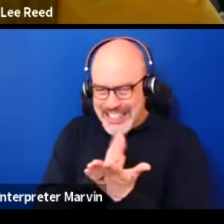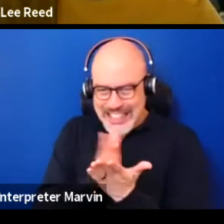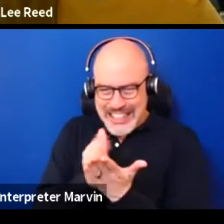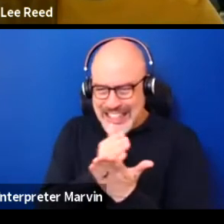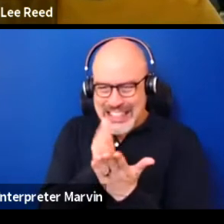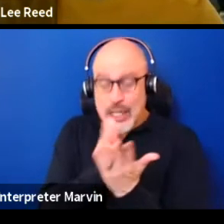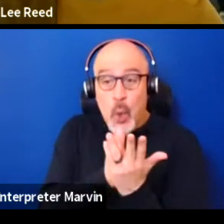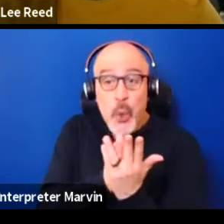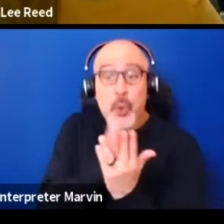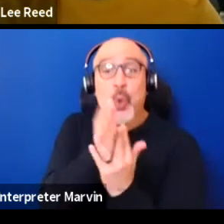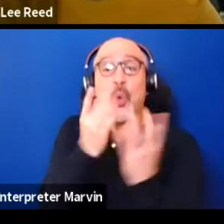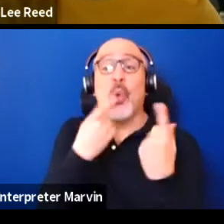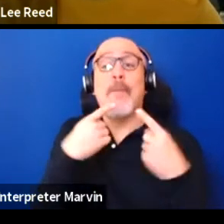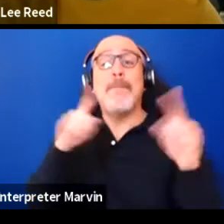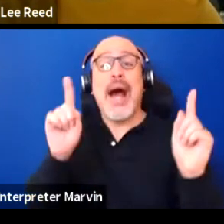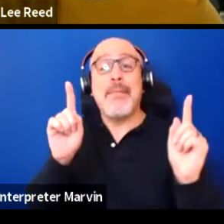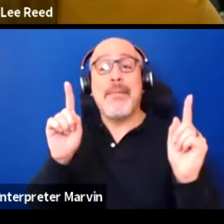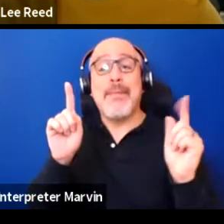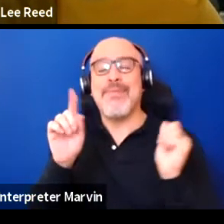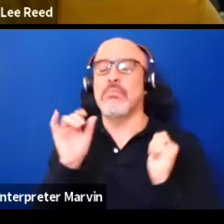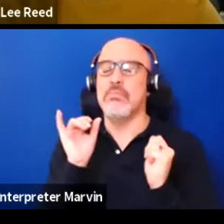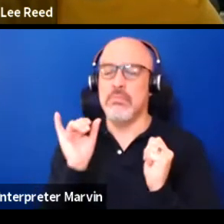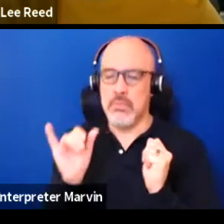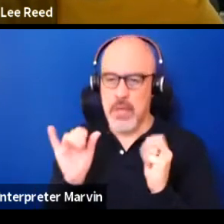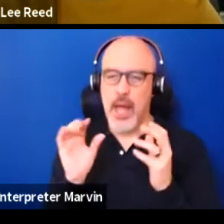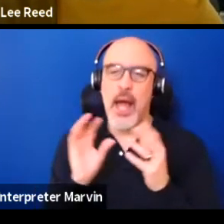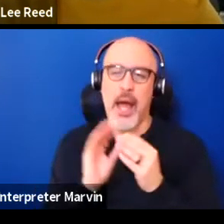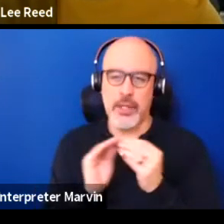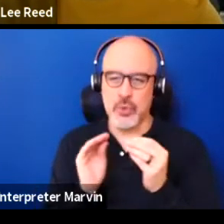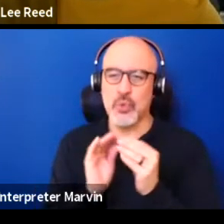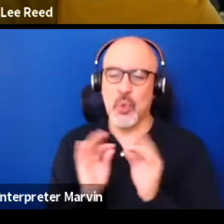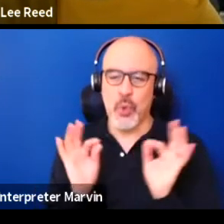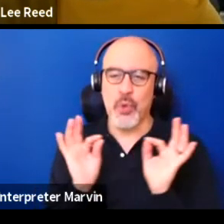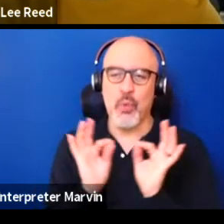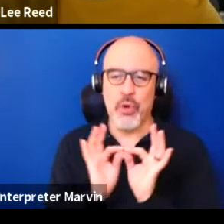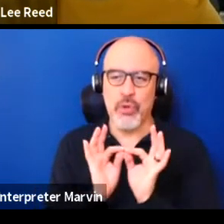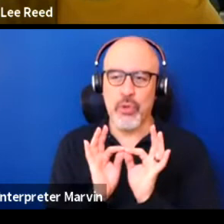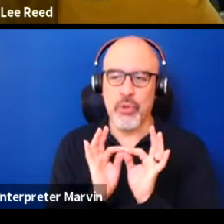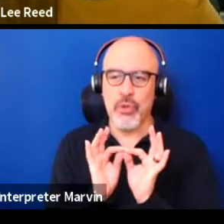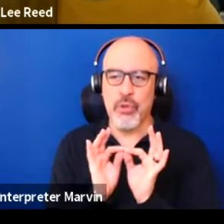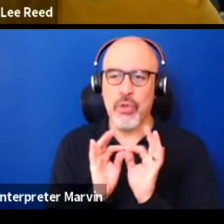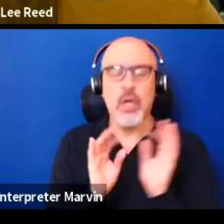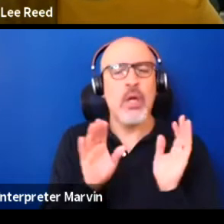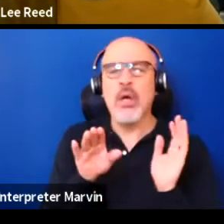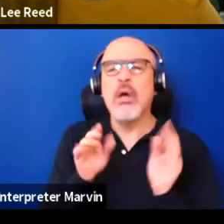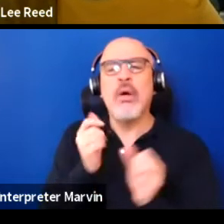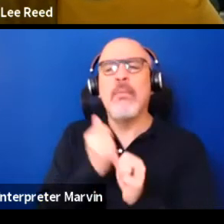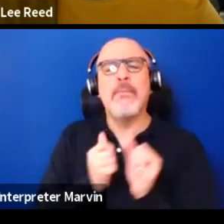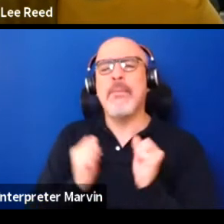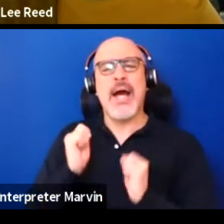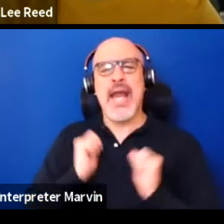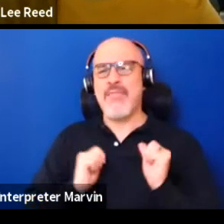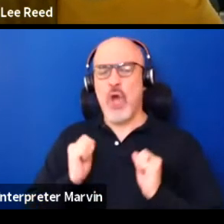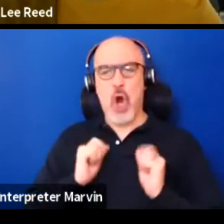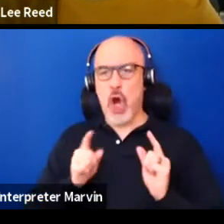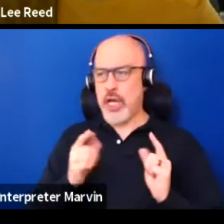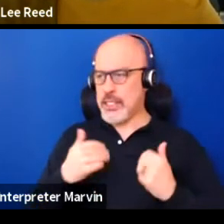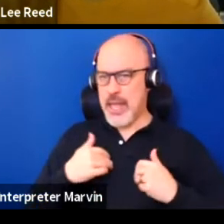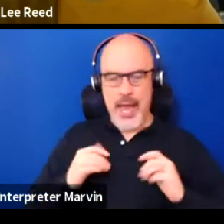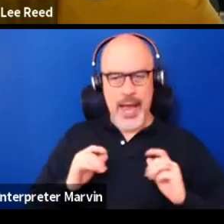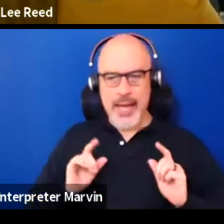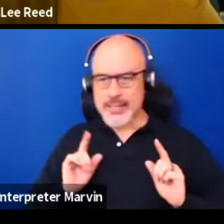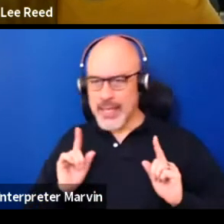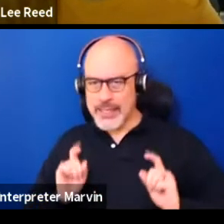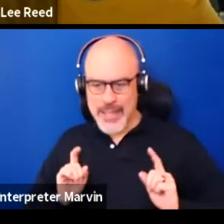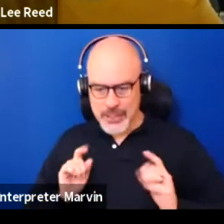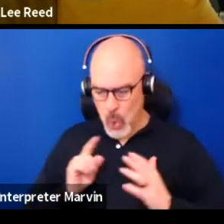then that for me is a story worth telling. But every artist has their own sort of litmus test. Like, what is it that